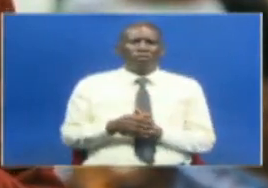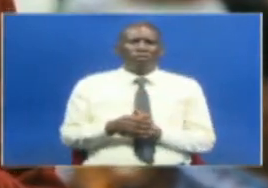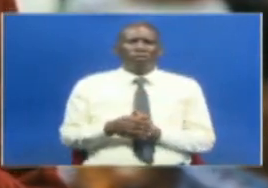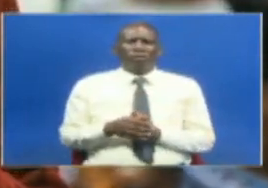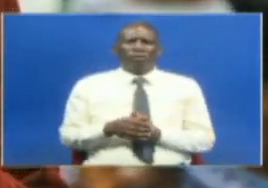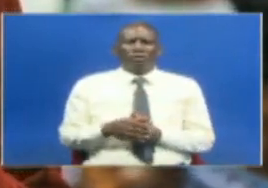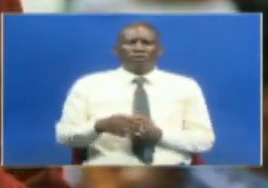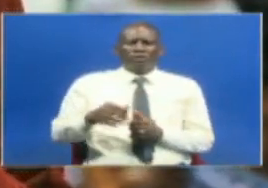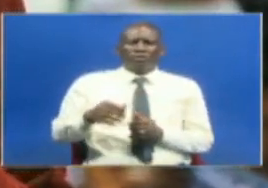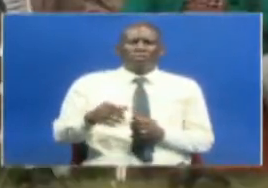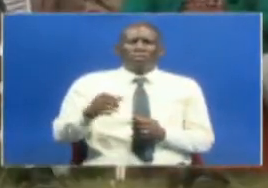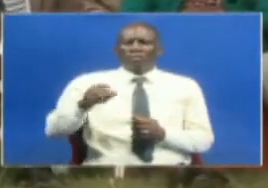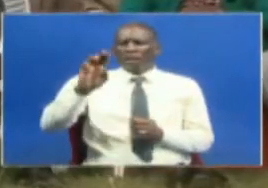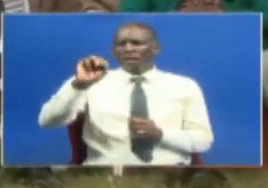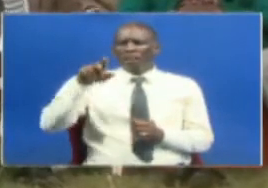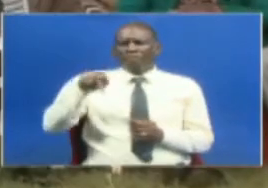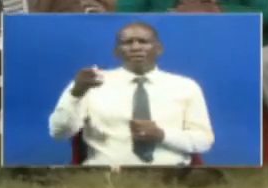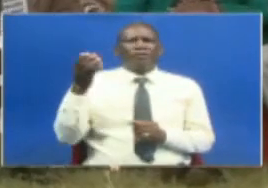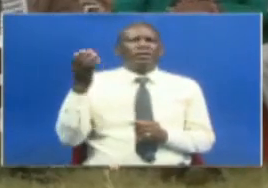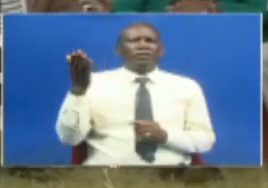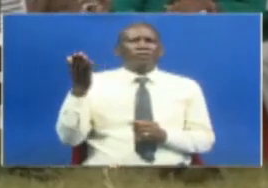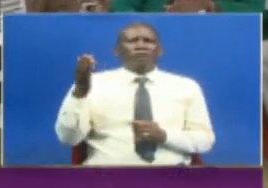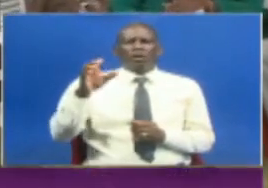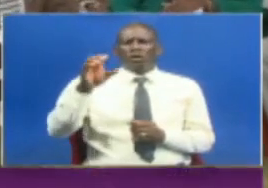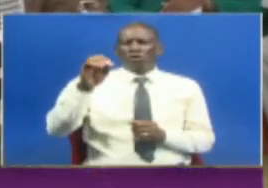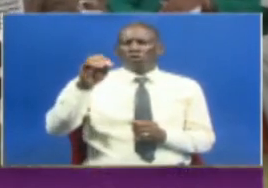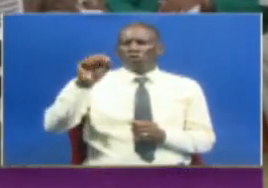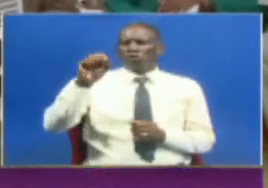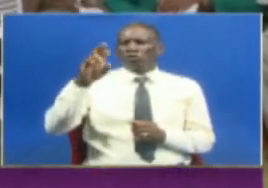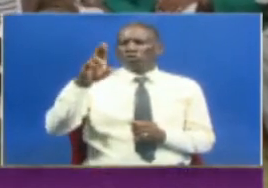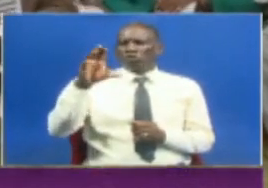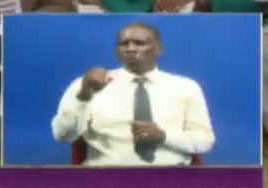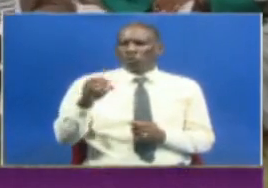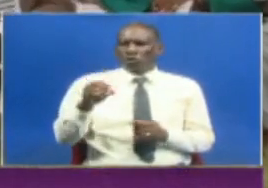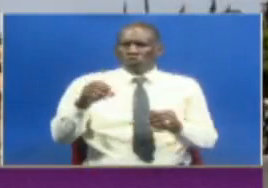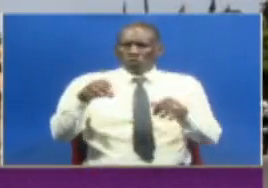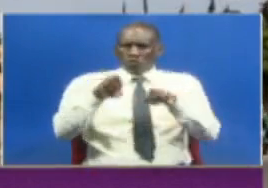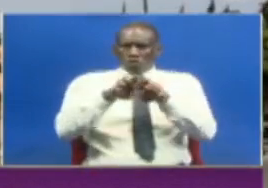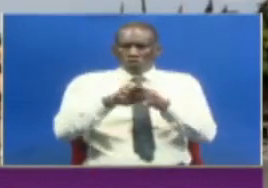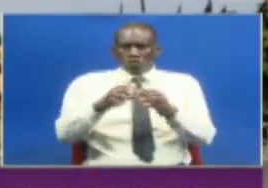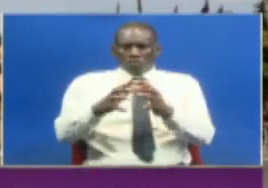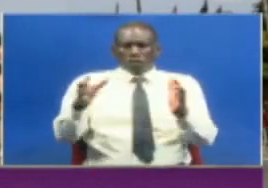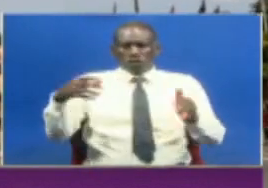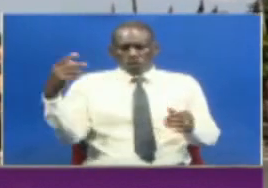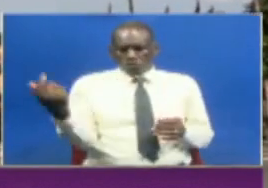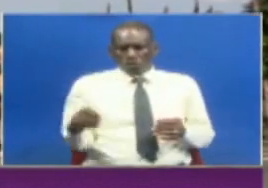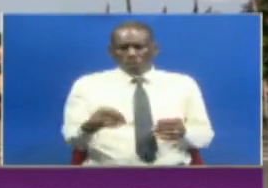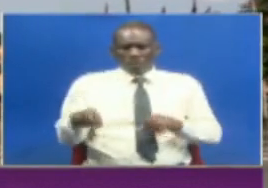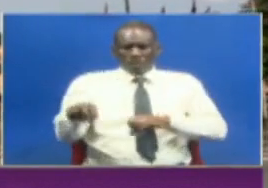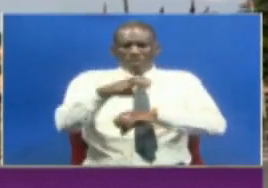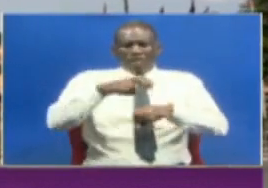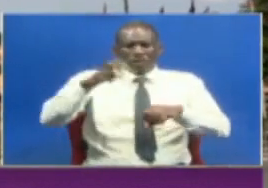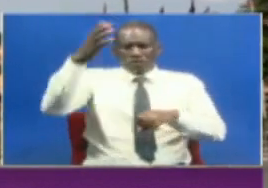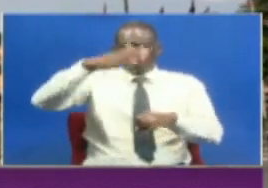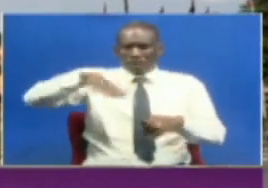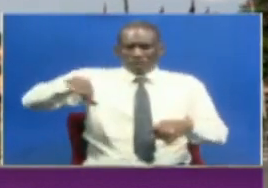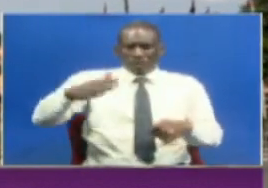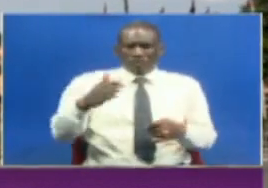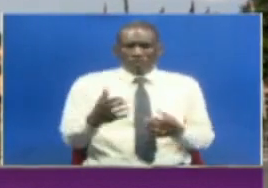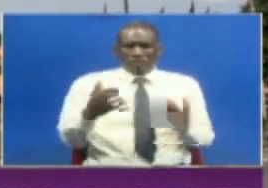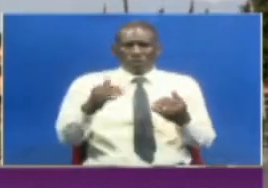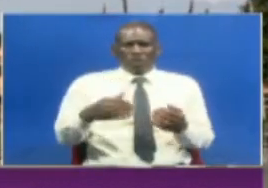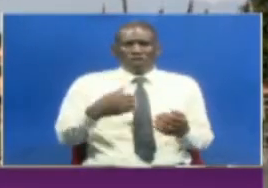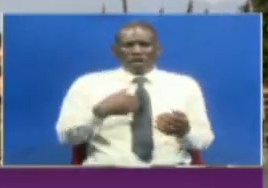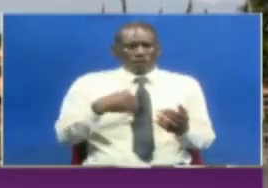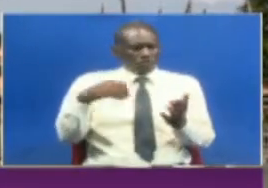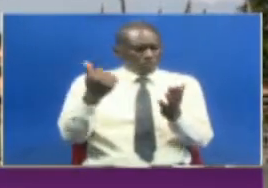South Mugirango Member of Parliament Silvanus Osoro, who is also the majority whip in the National Assembly, is in trouble